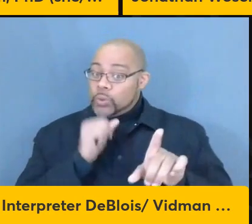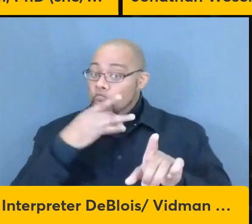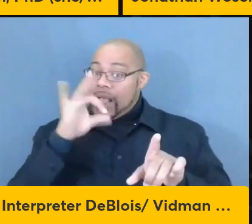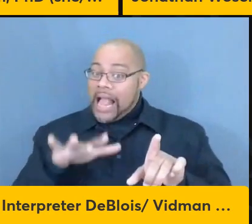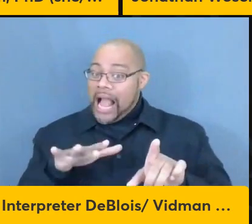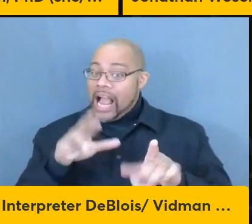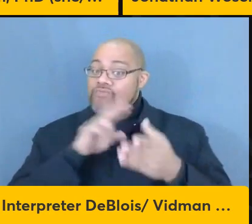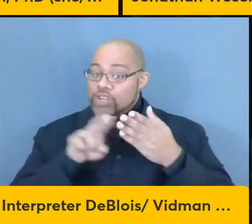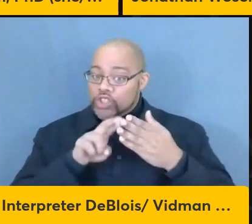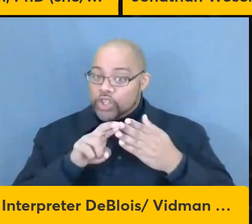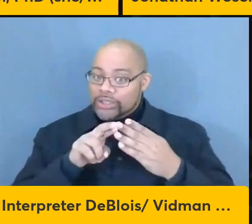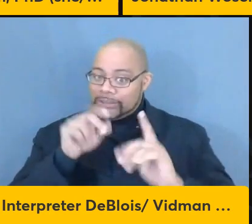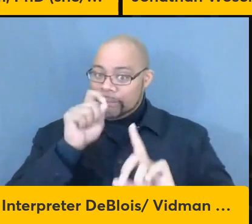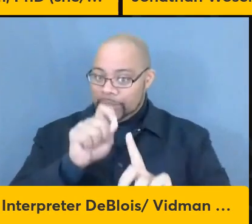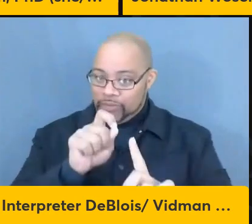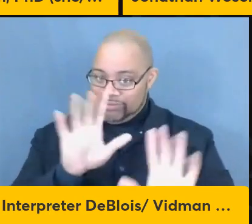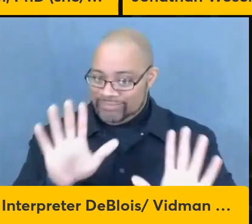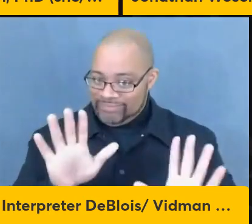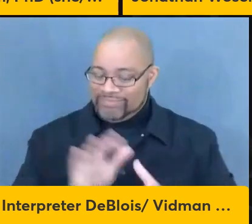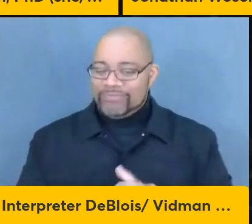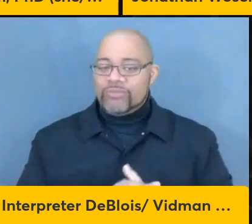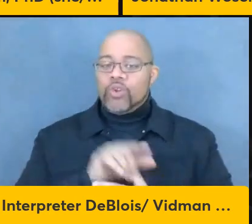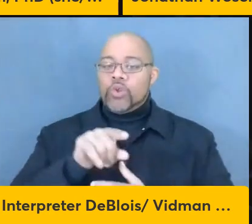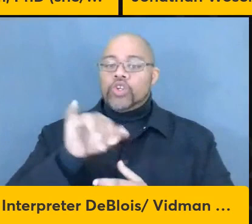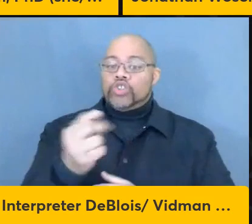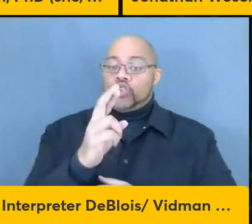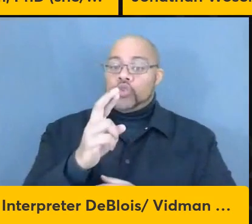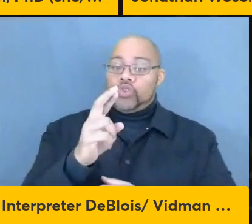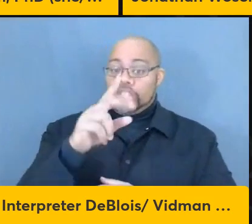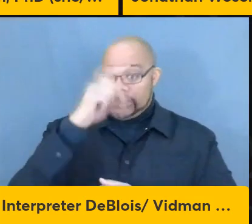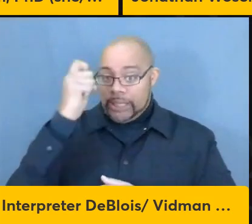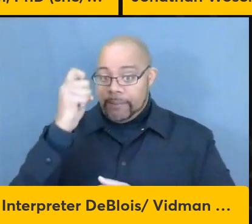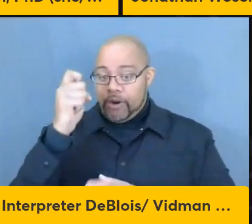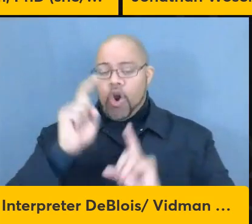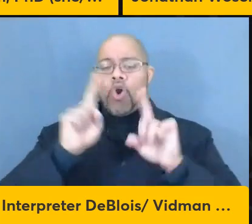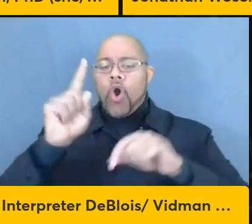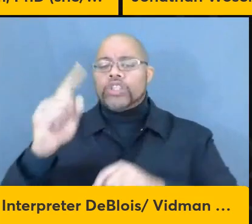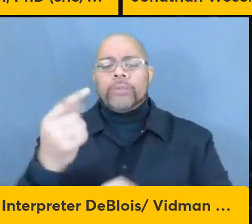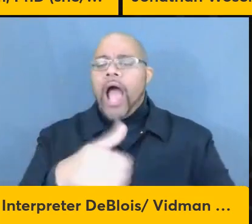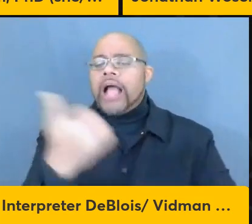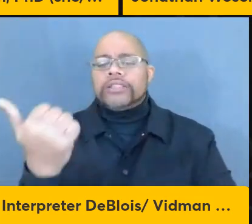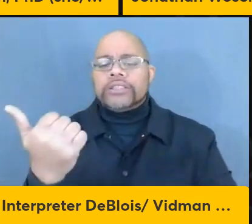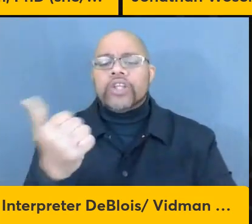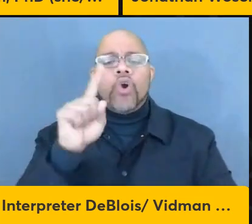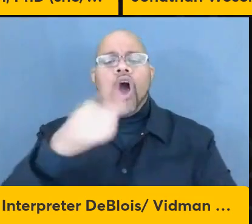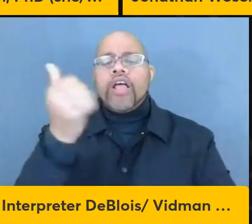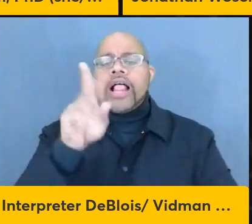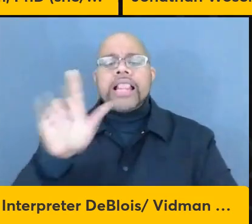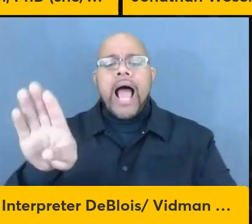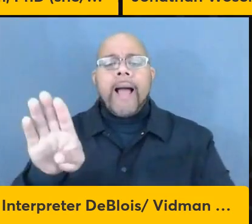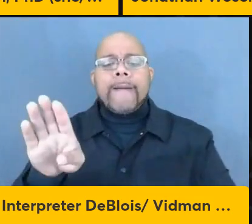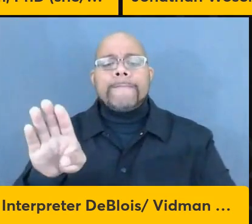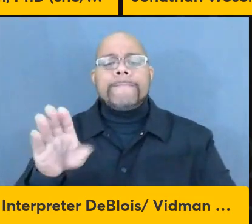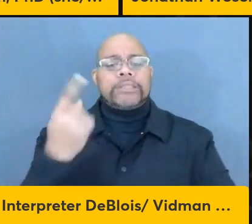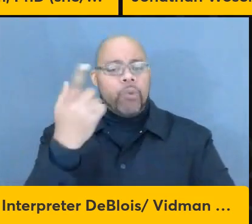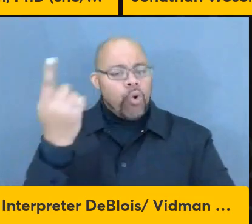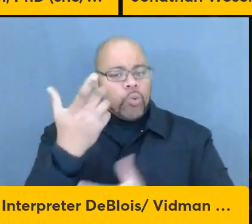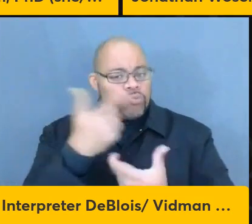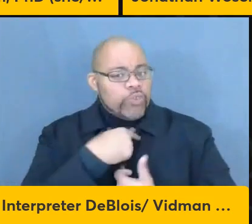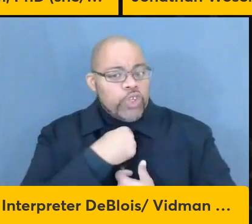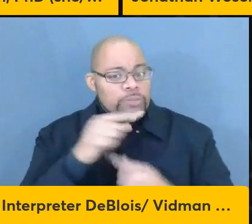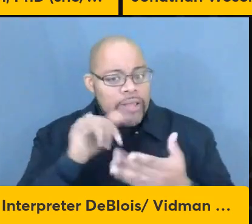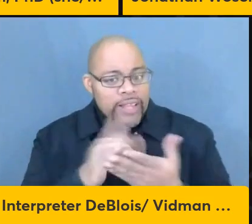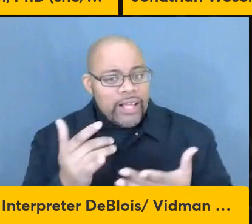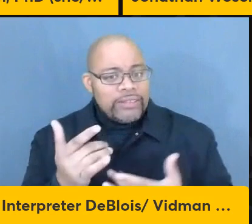research. So your junior year summer, go somewhere else. go to another lab. Is there something you've always been curious